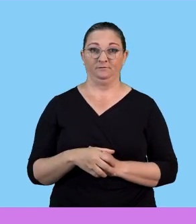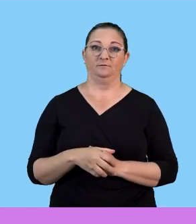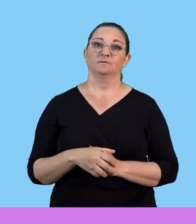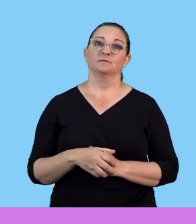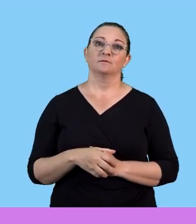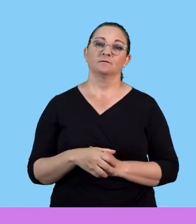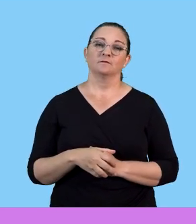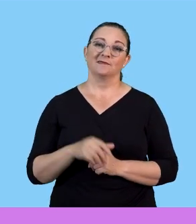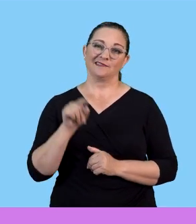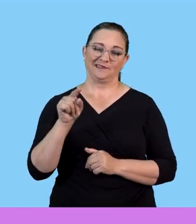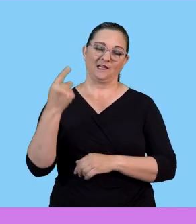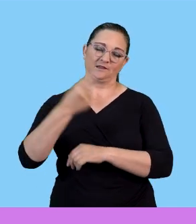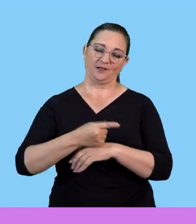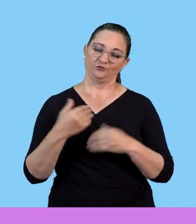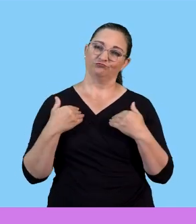2013.